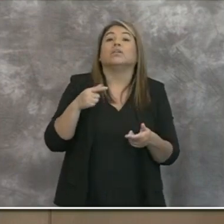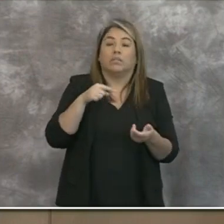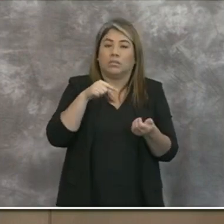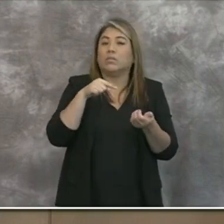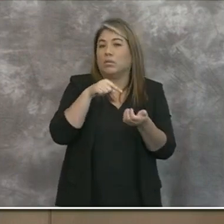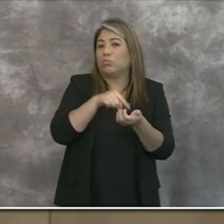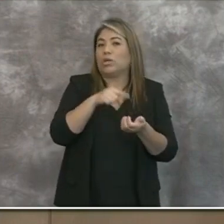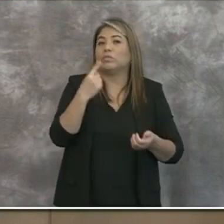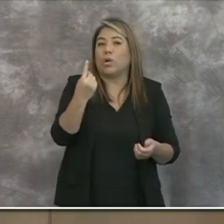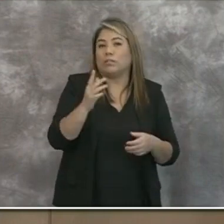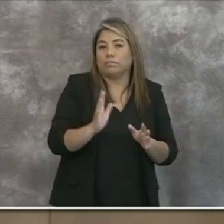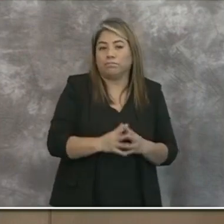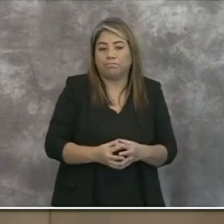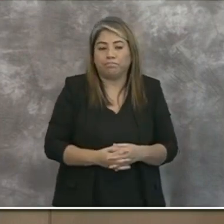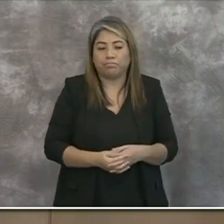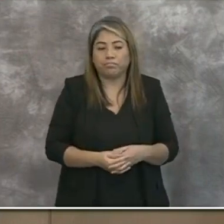1.